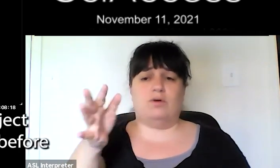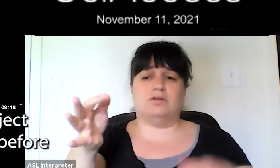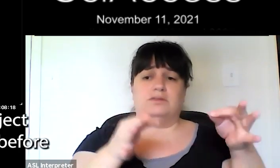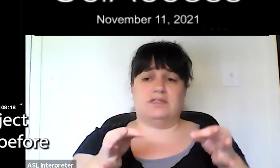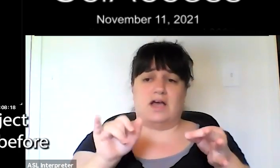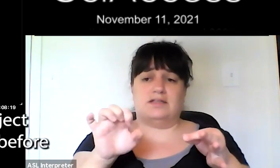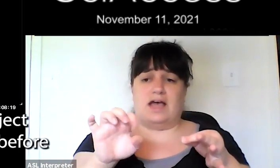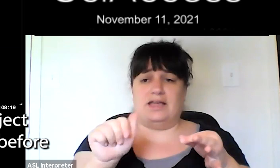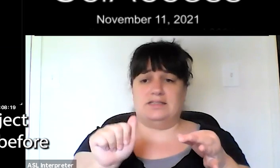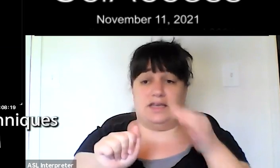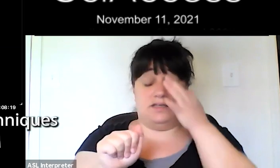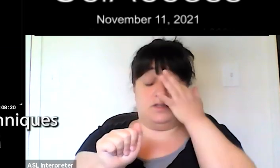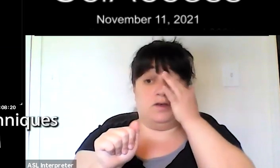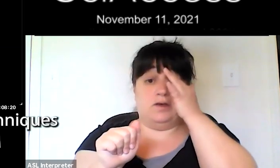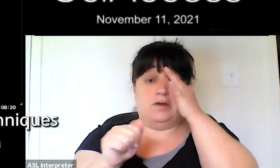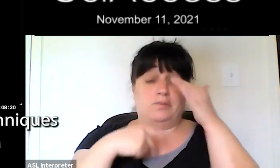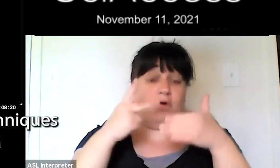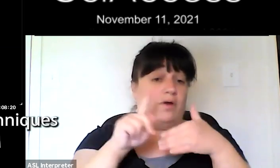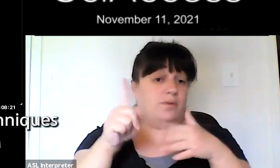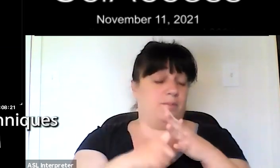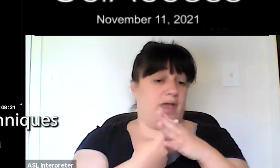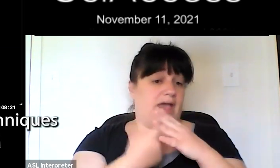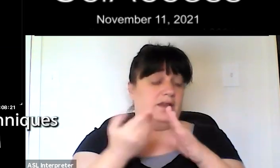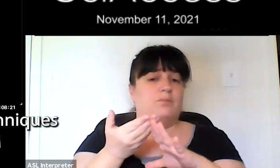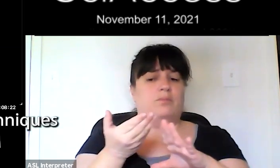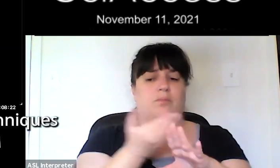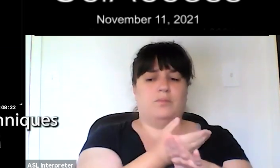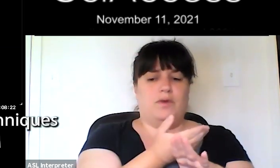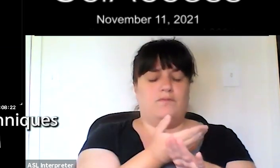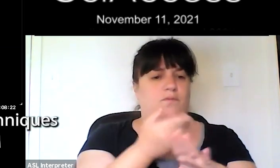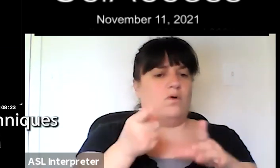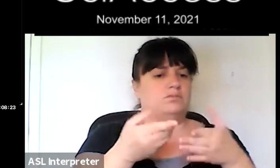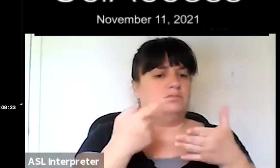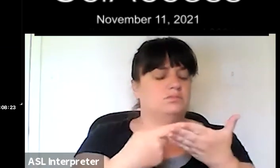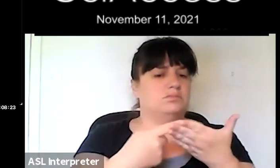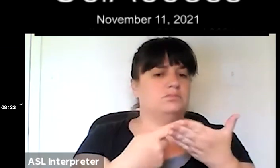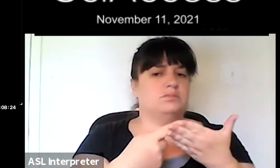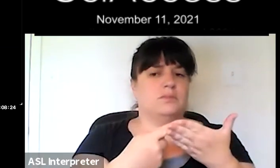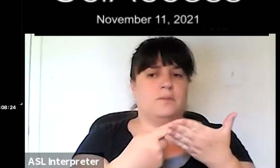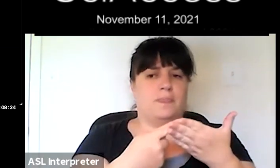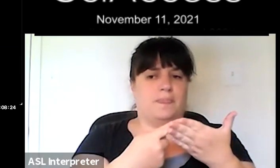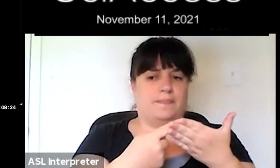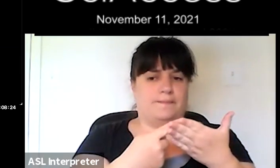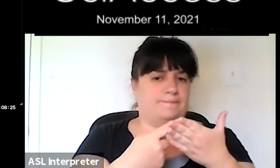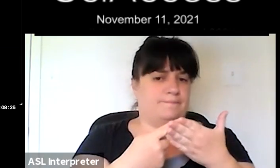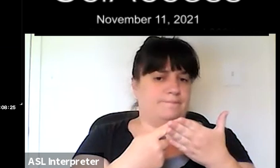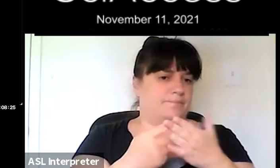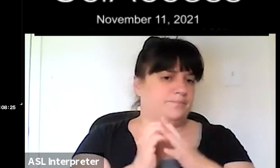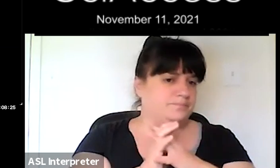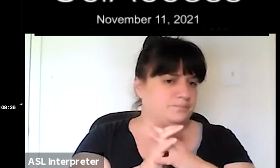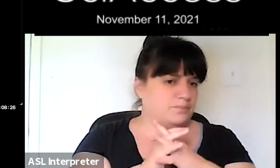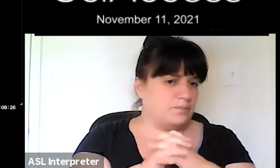it began, before Marissa discusses general techniques and adaptations for STEM lessons.